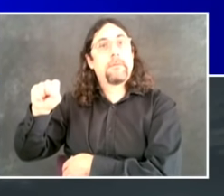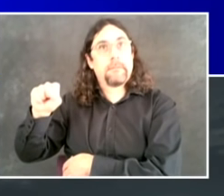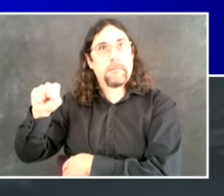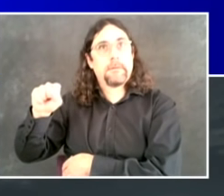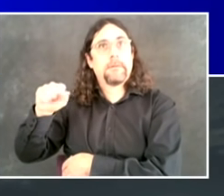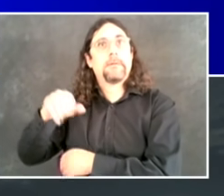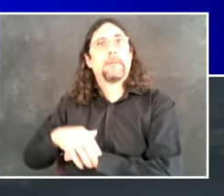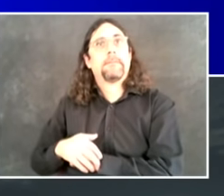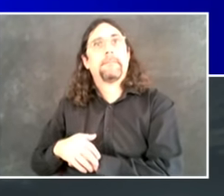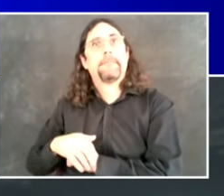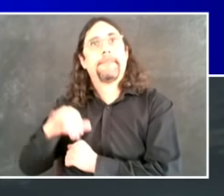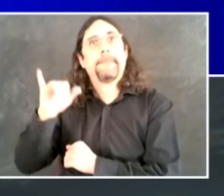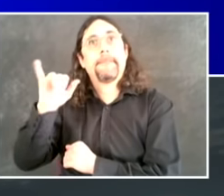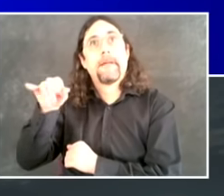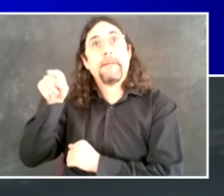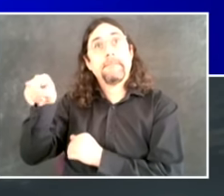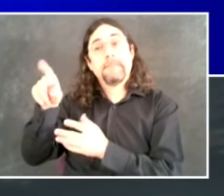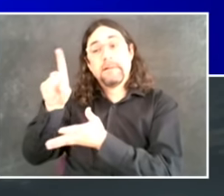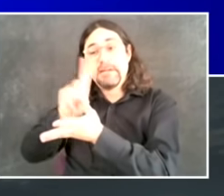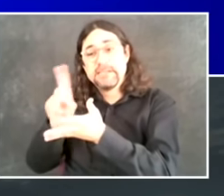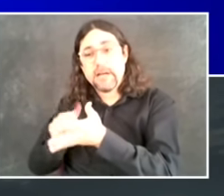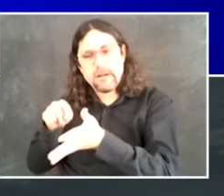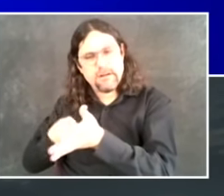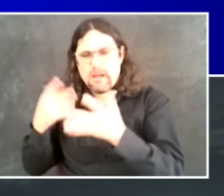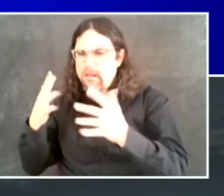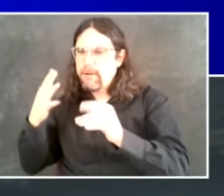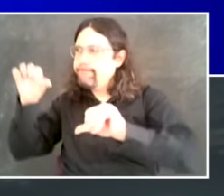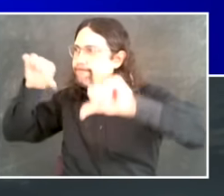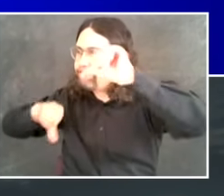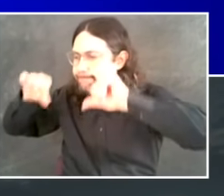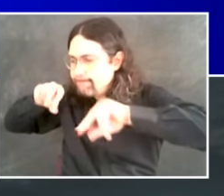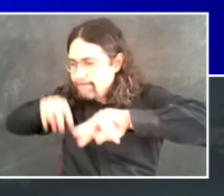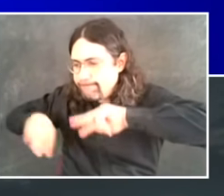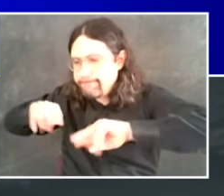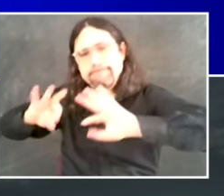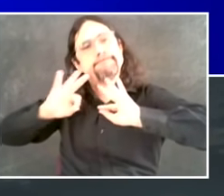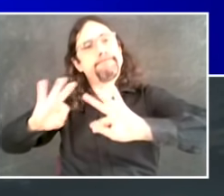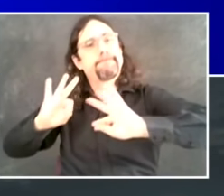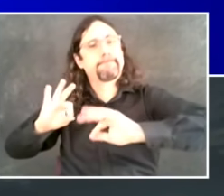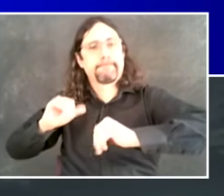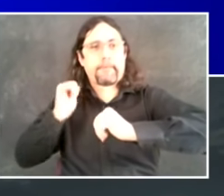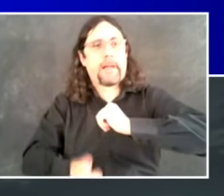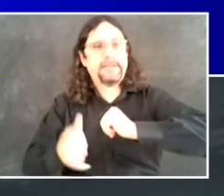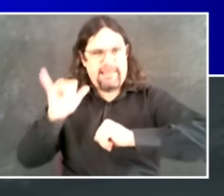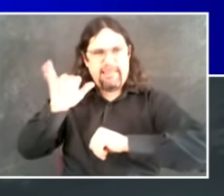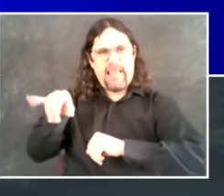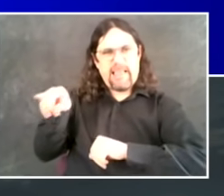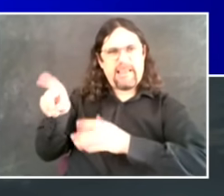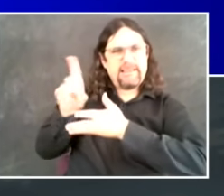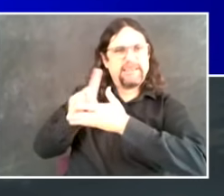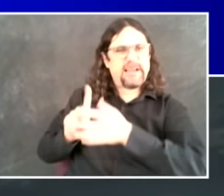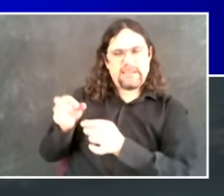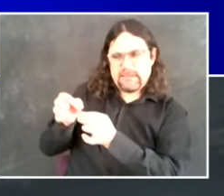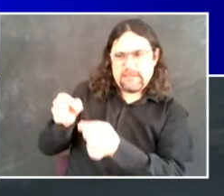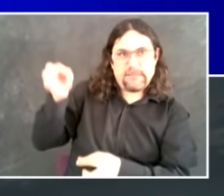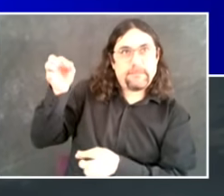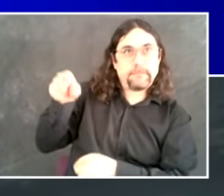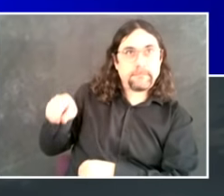and another partner in Envision Tech, which is a medical 3D printing firm. So we put together a